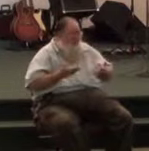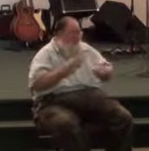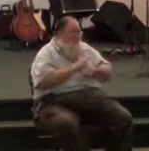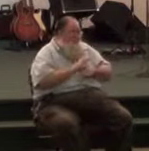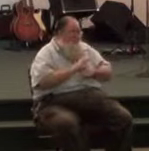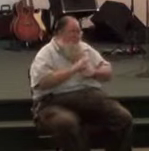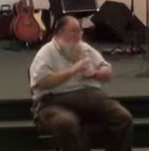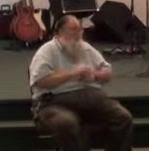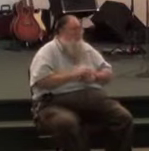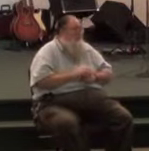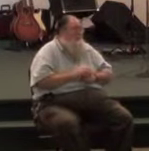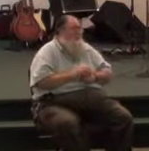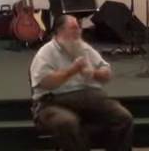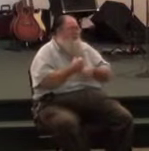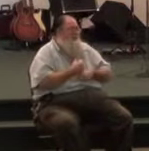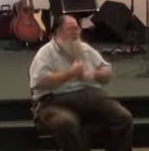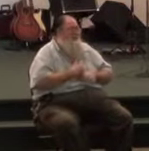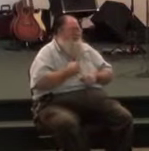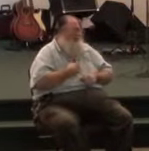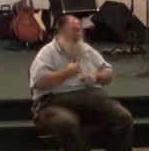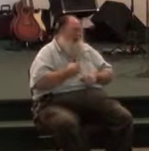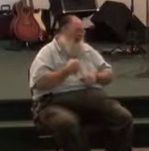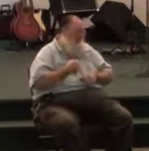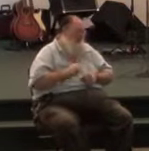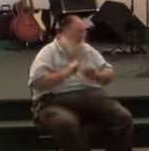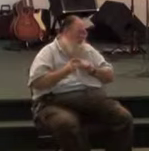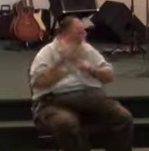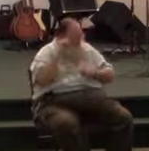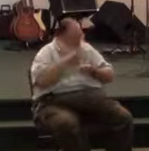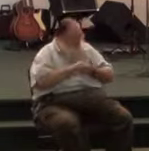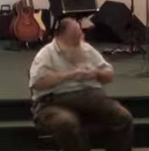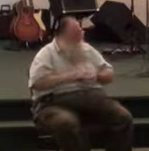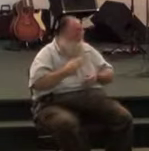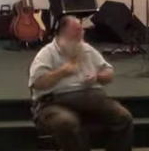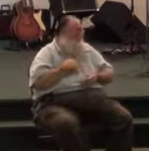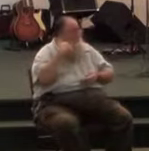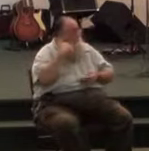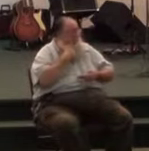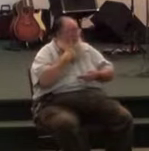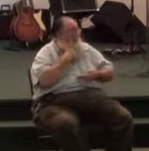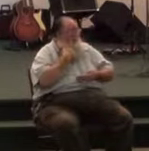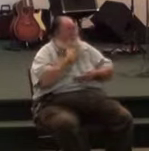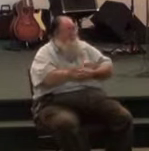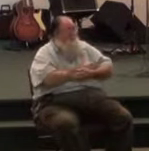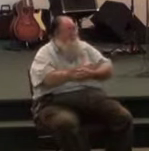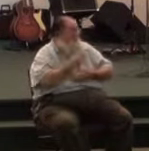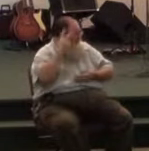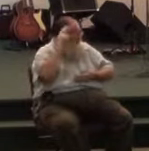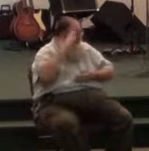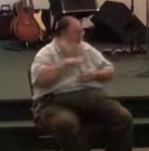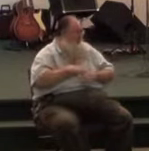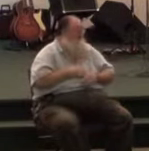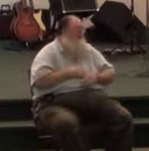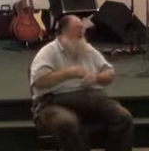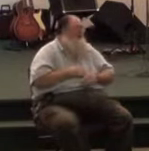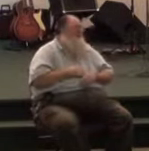went over there for that. Because Carrie, my daughter Carrie cuts my hair. And I thought, I got a minute, I'm going over